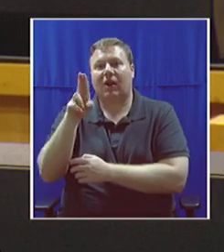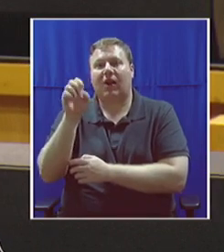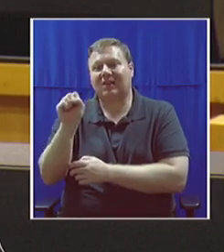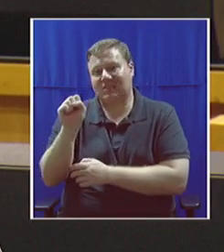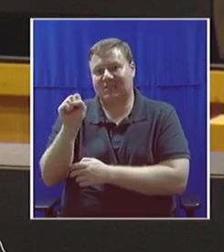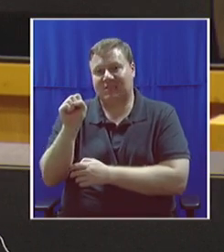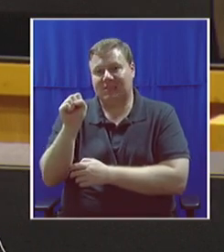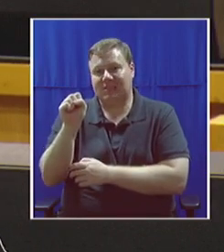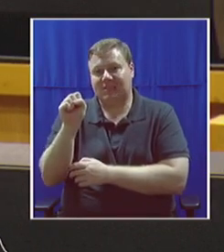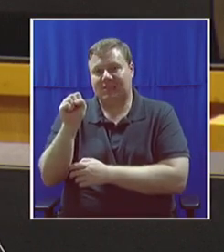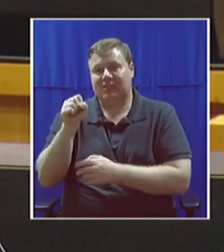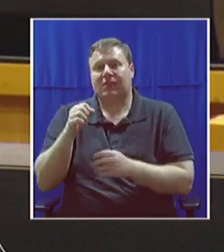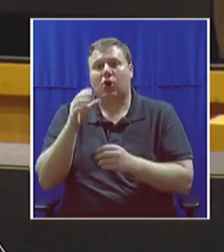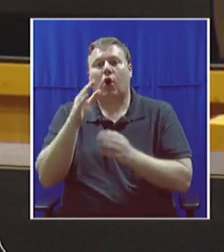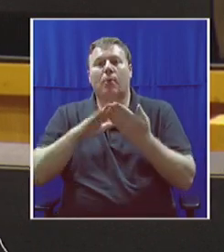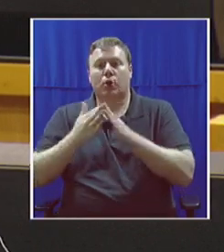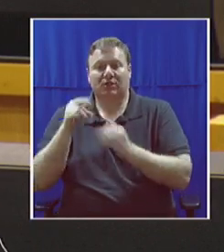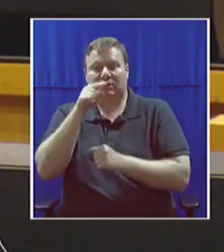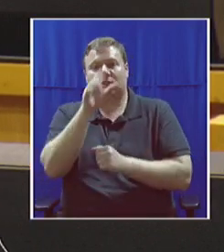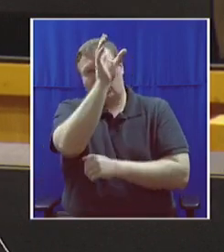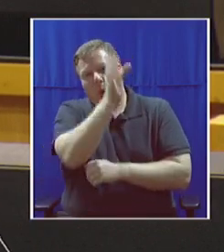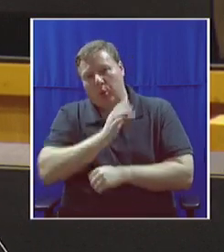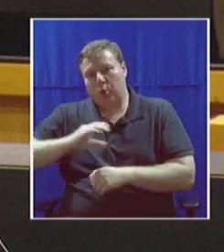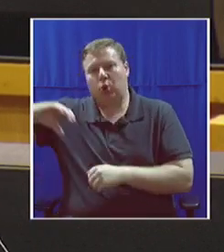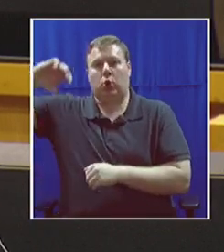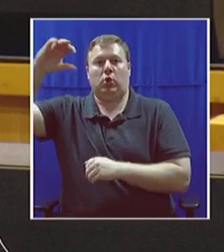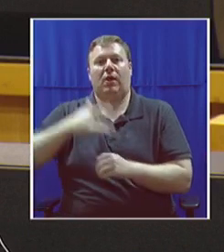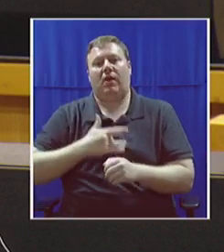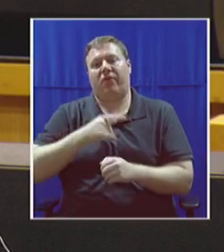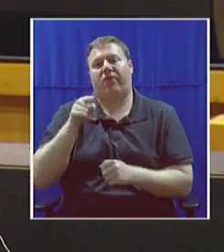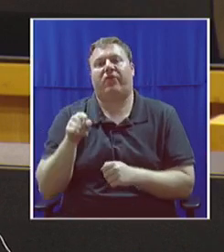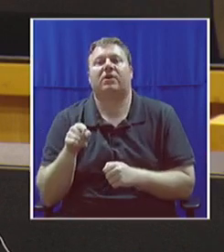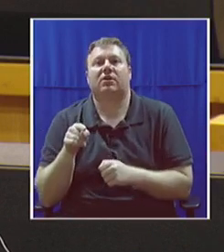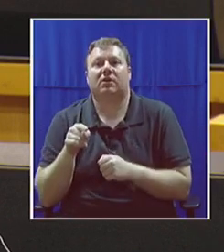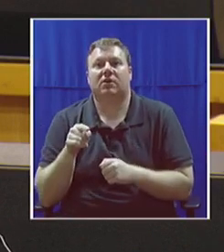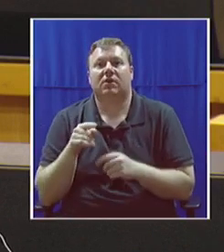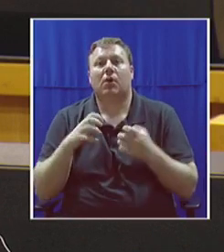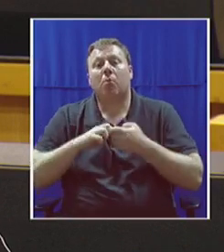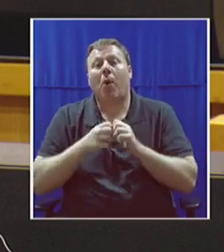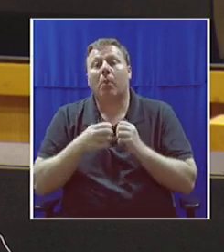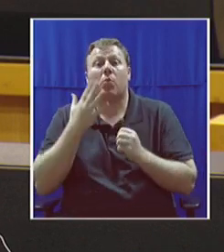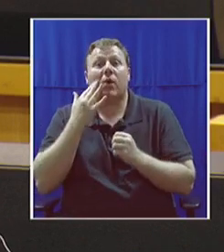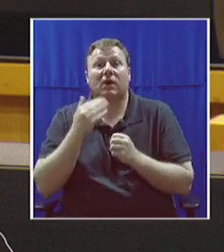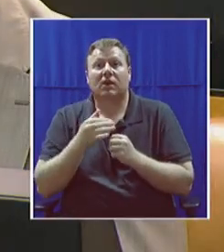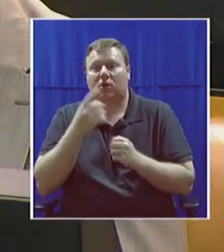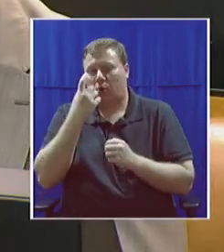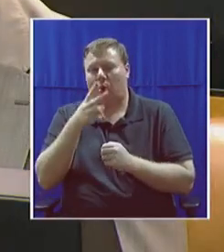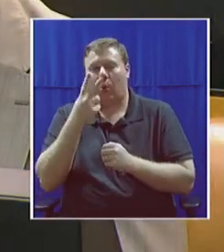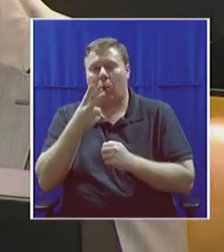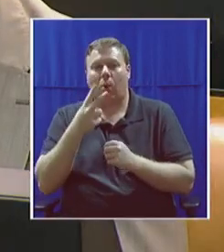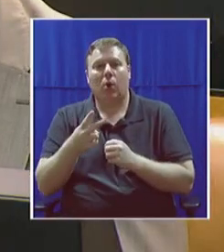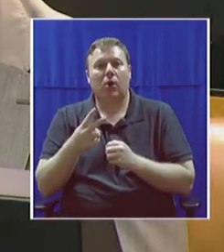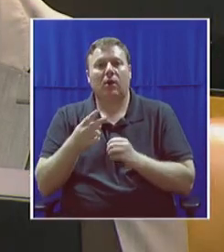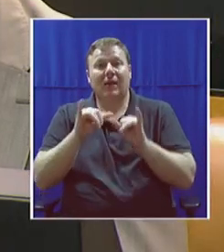still have problems with regard to transformation in the Fisheries sector is when we look at the commercial